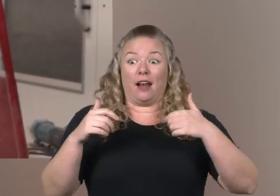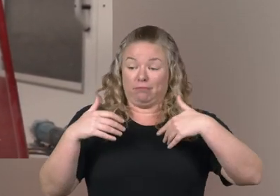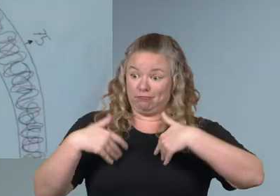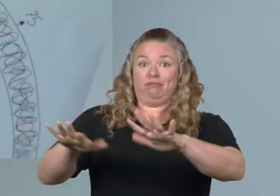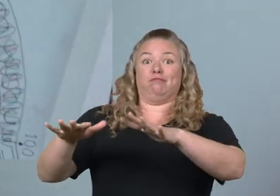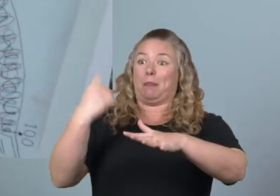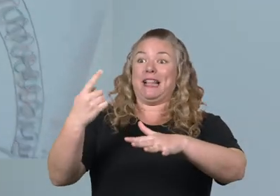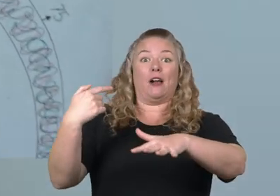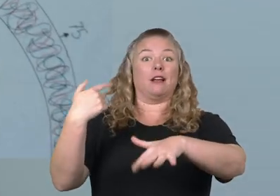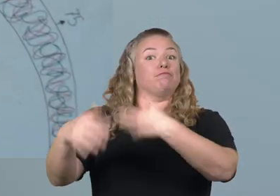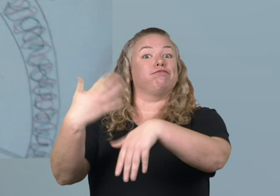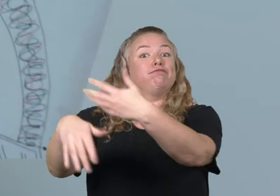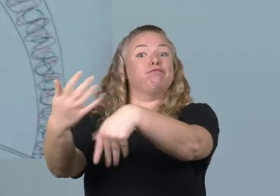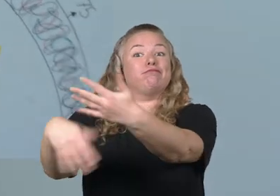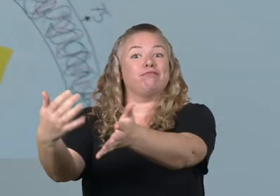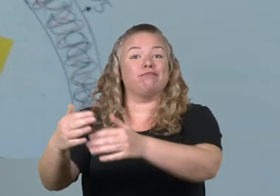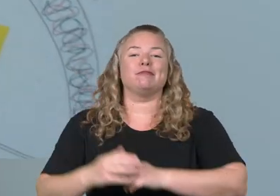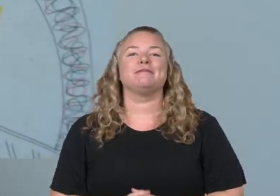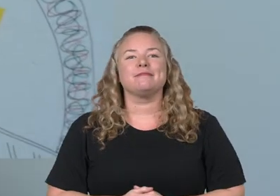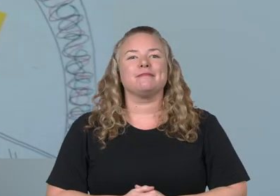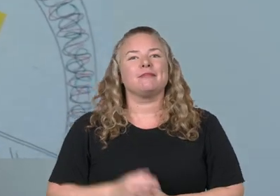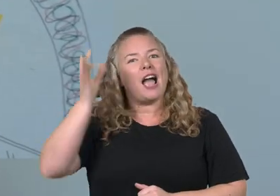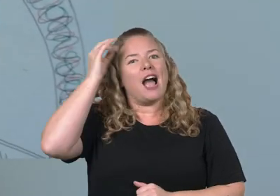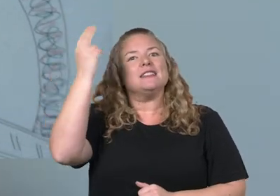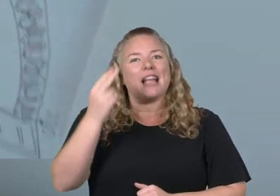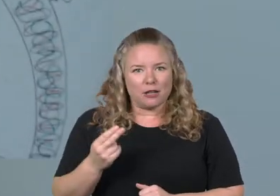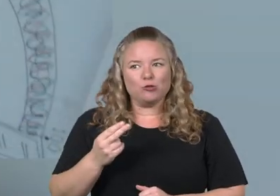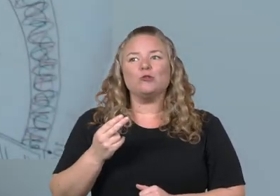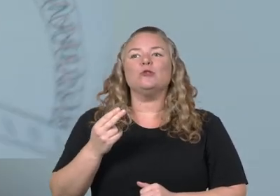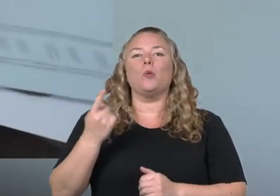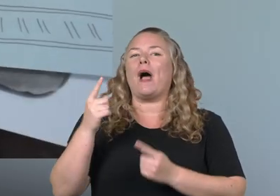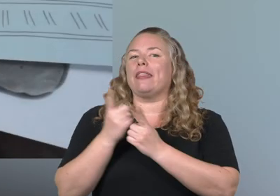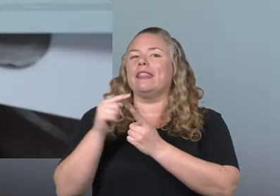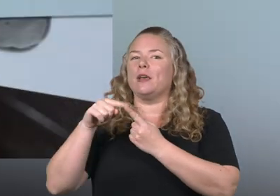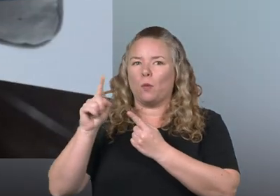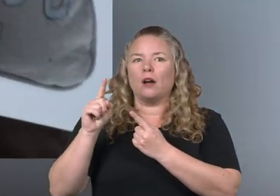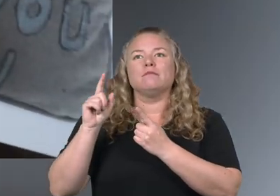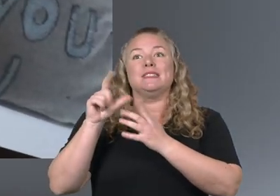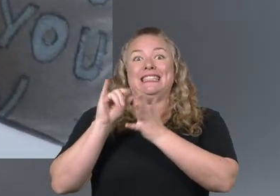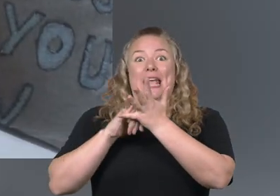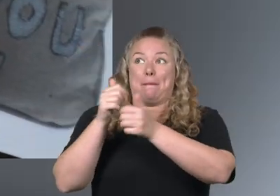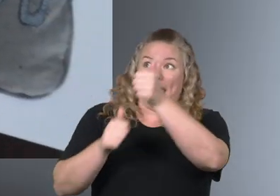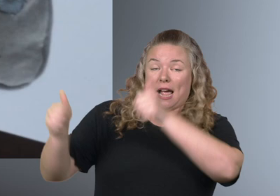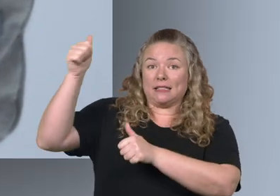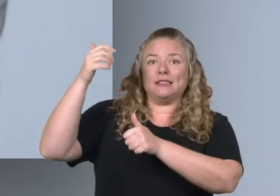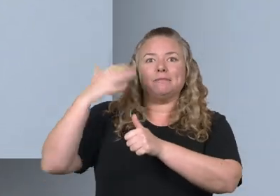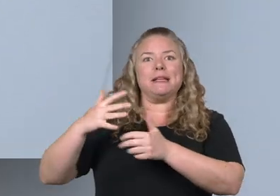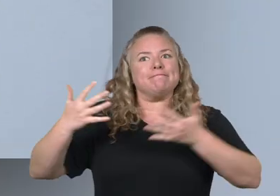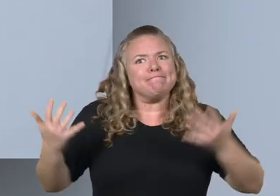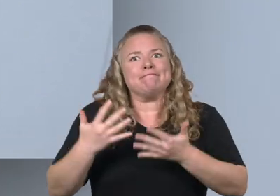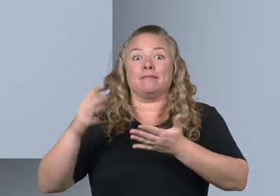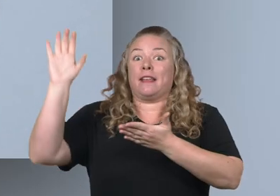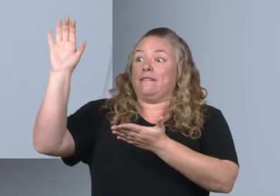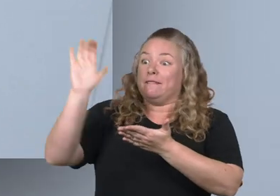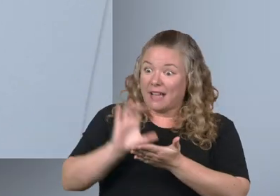with it. And one of the things that the Arts Council are being pushed to do by DCMS is to